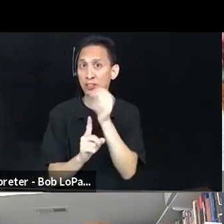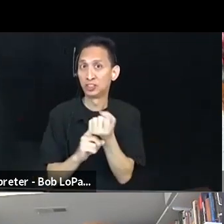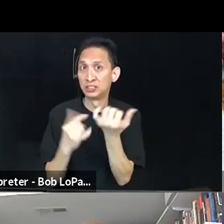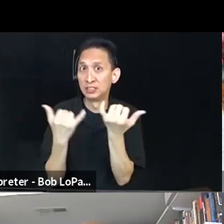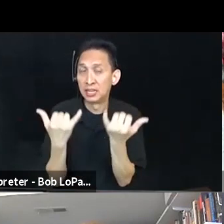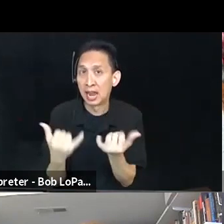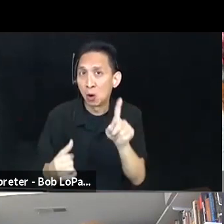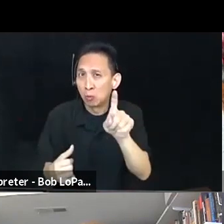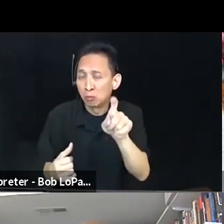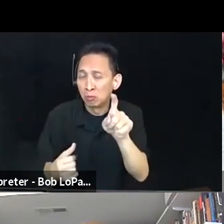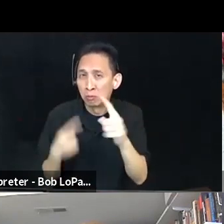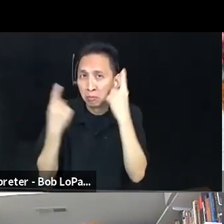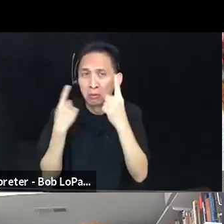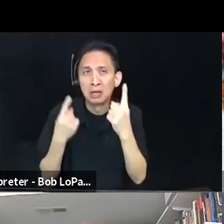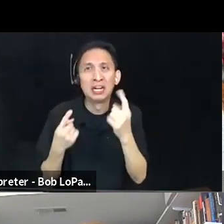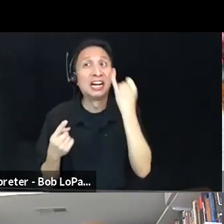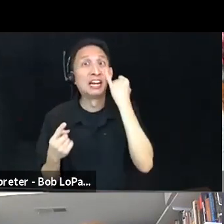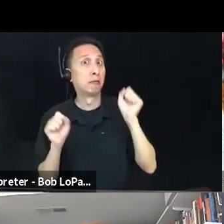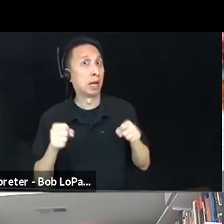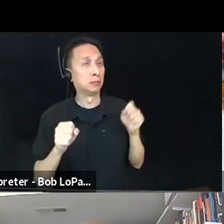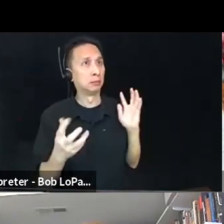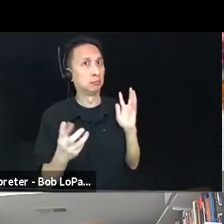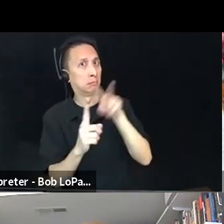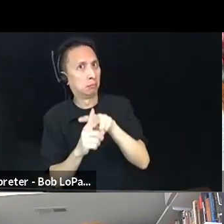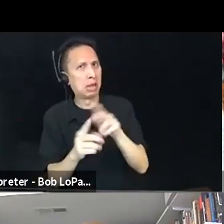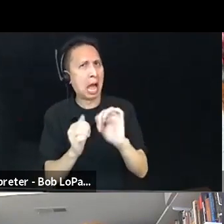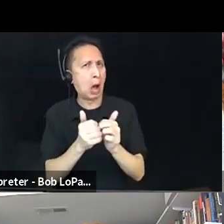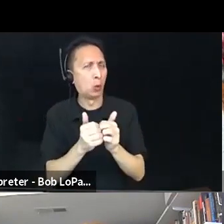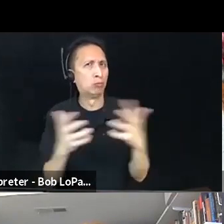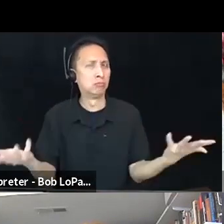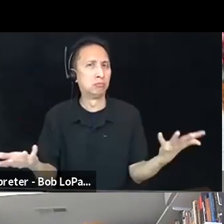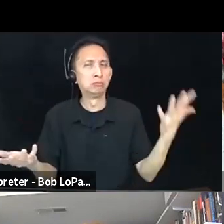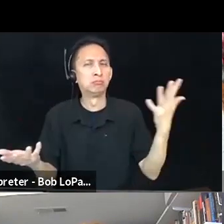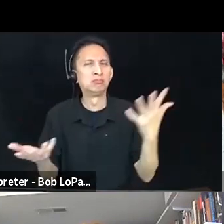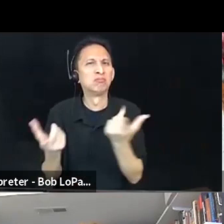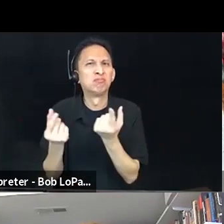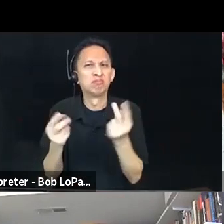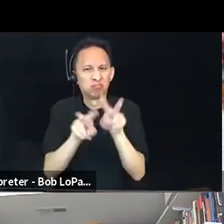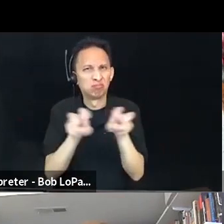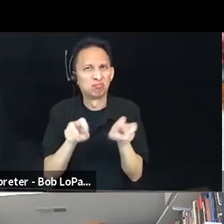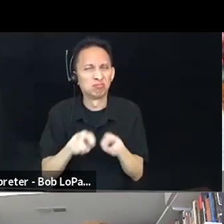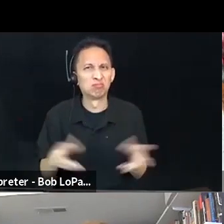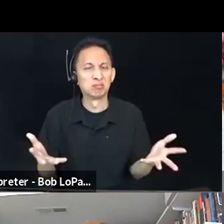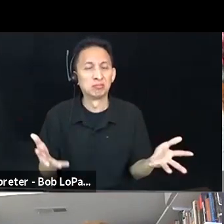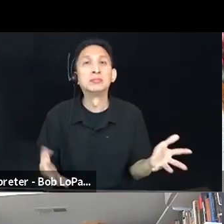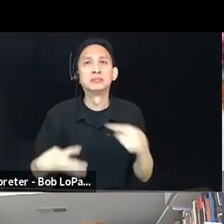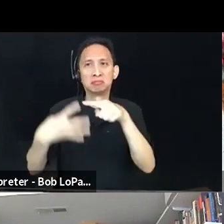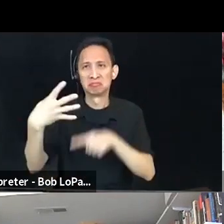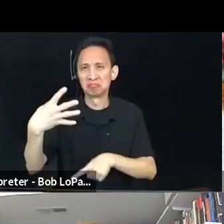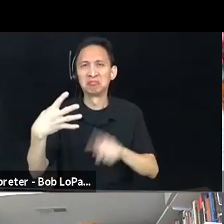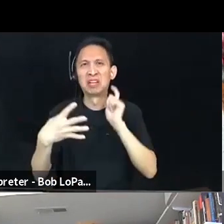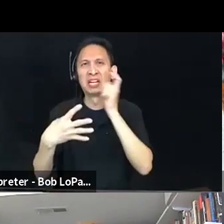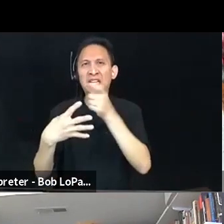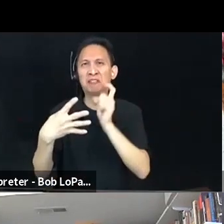so, how and to what purpose? And I think I'll start by getting each of the speakers